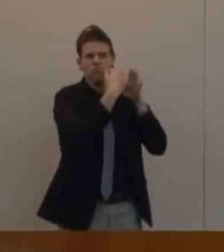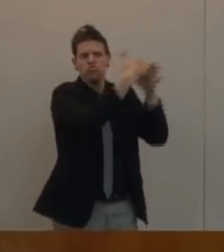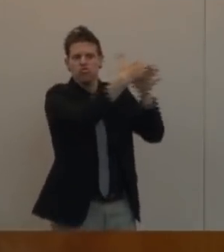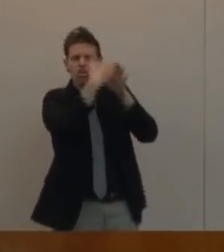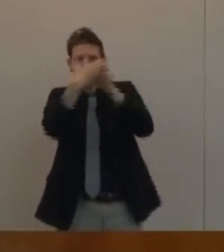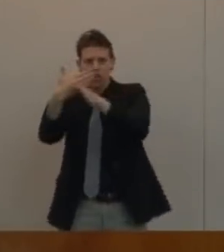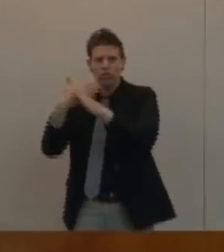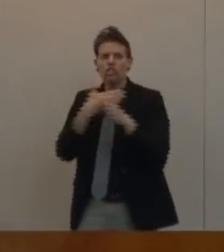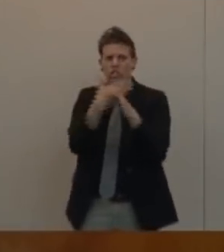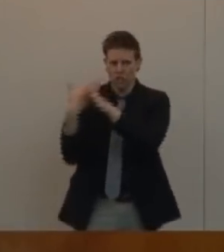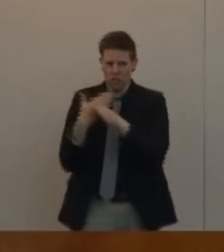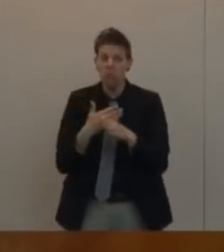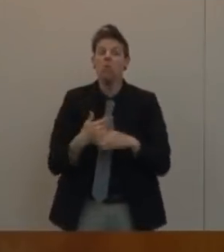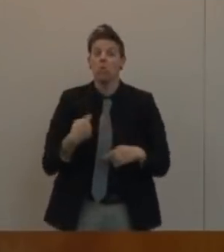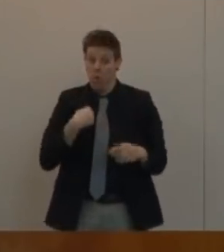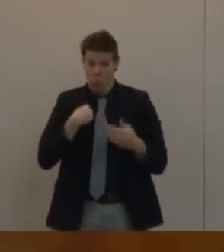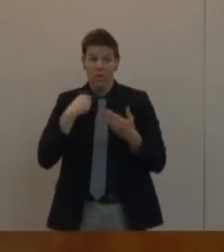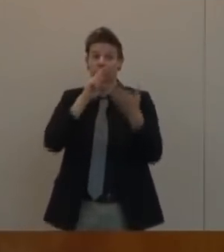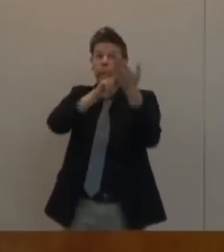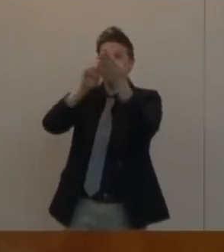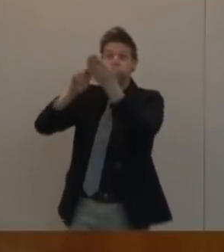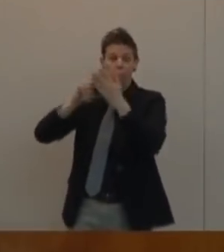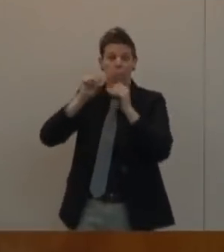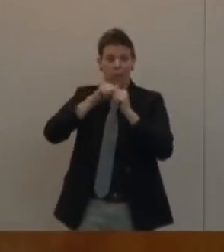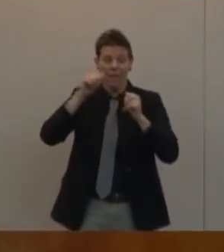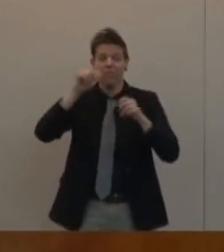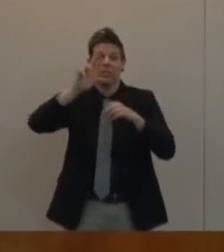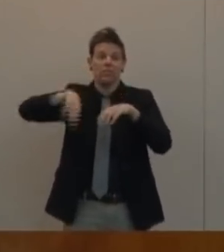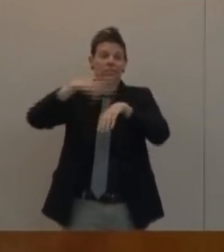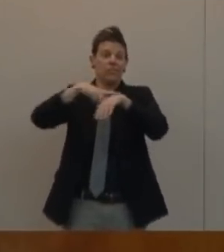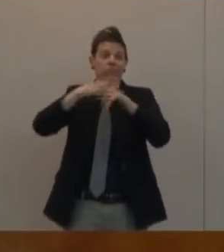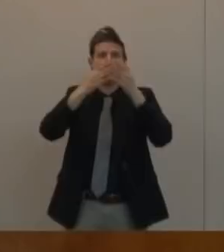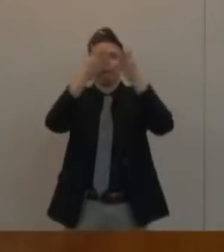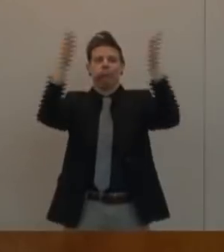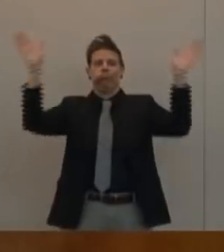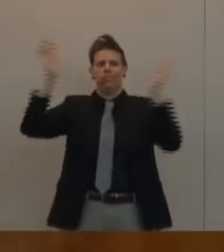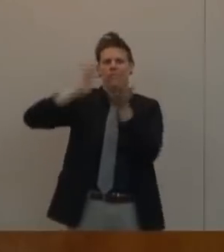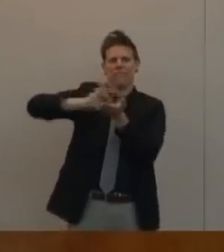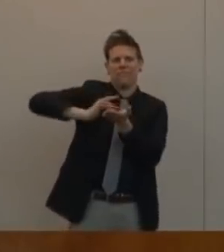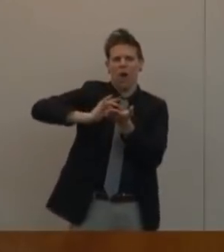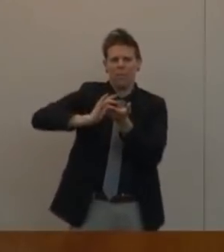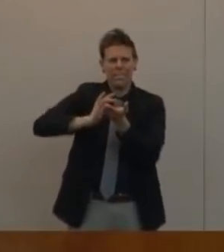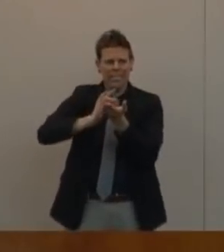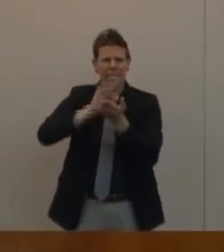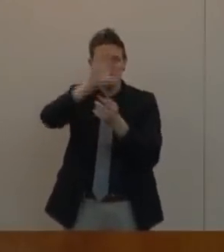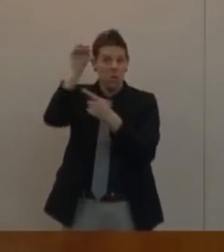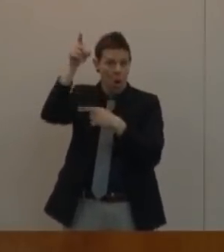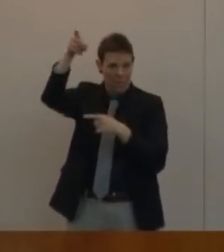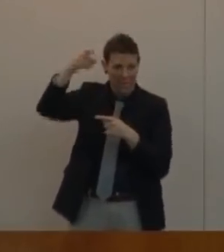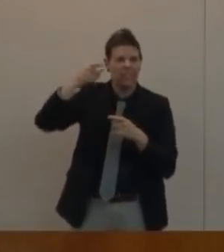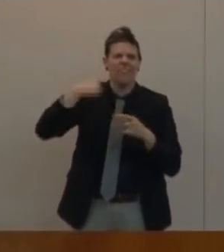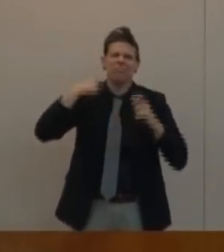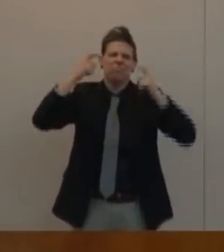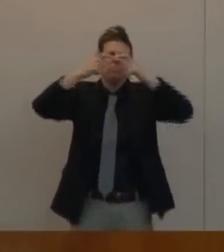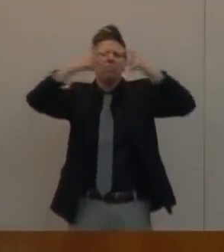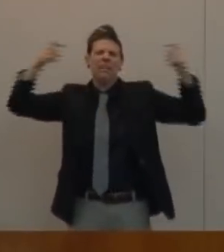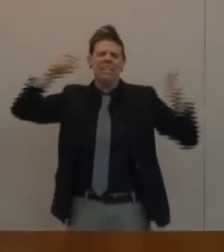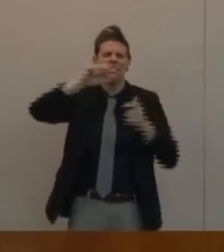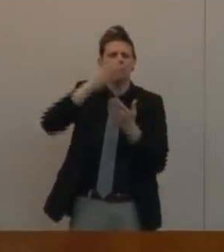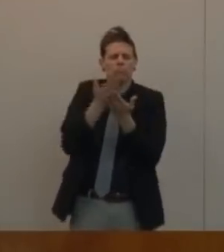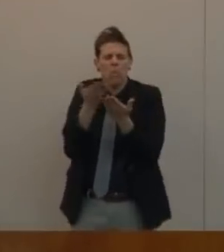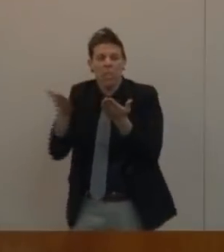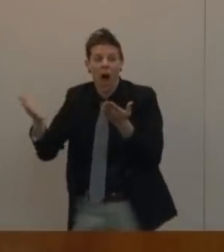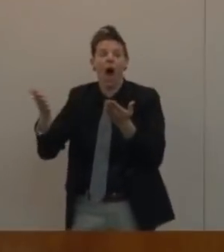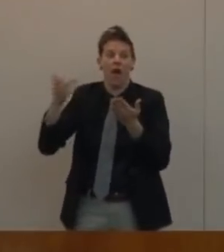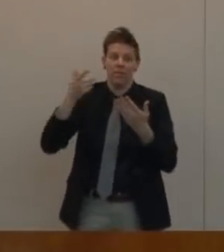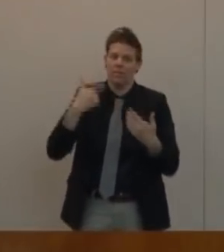at contracting with large national pharmaceuticals who have, again, their own supply chain. The biggest limiting factor for us is not